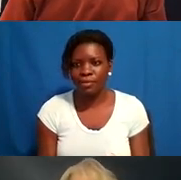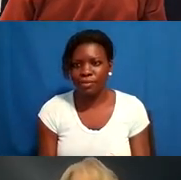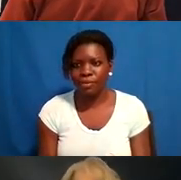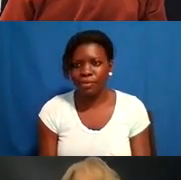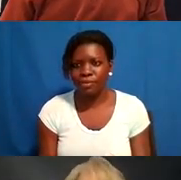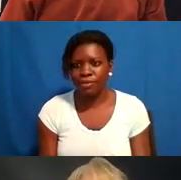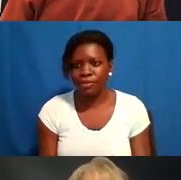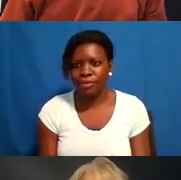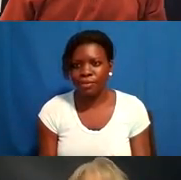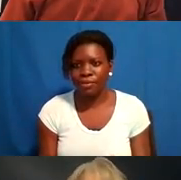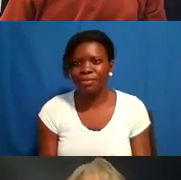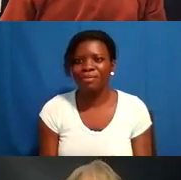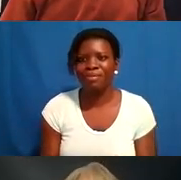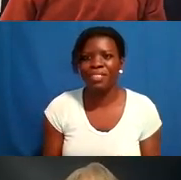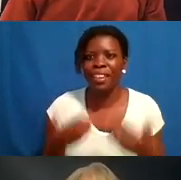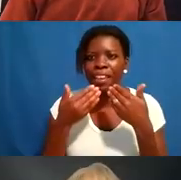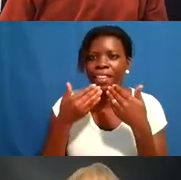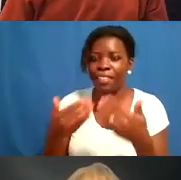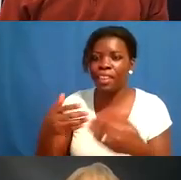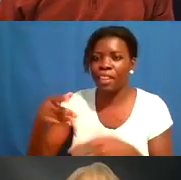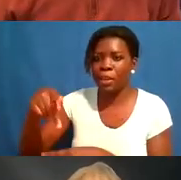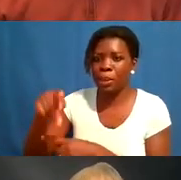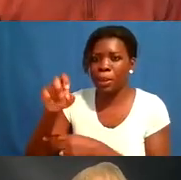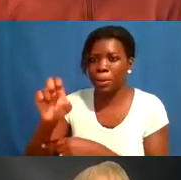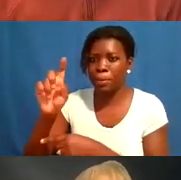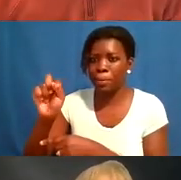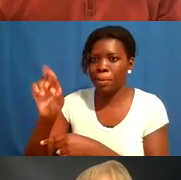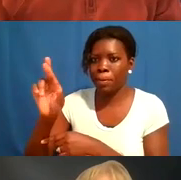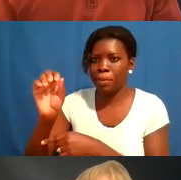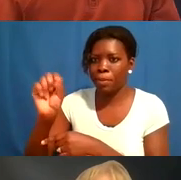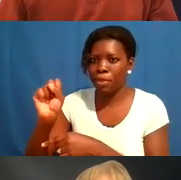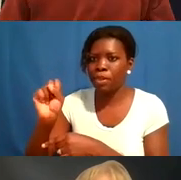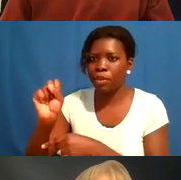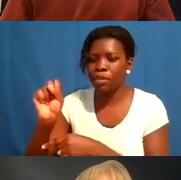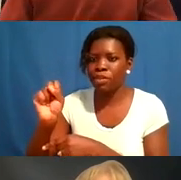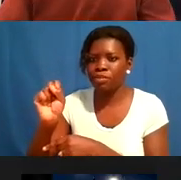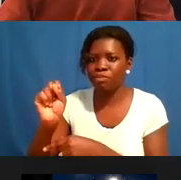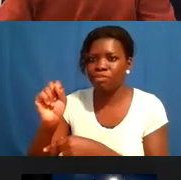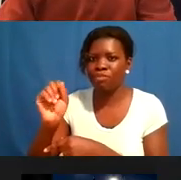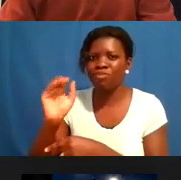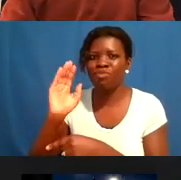Thank you, Petros. So I'll just leave you with one final